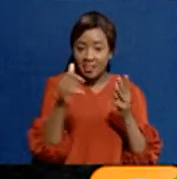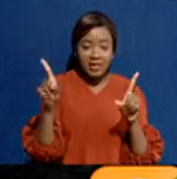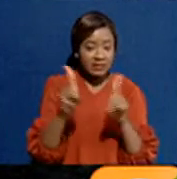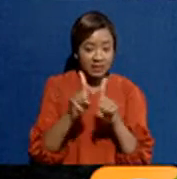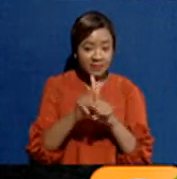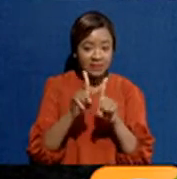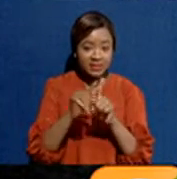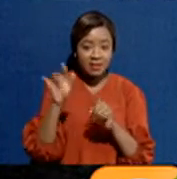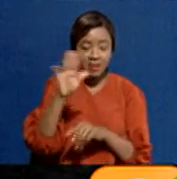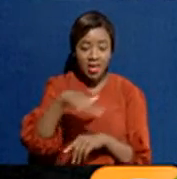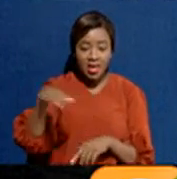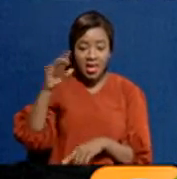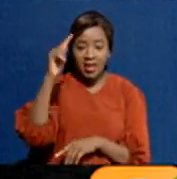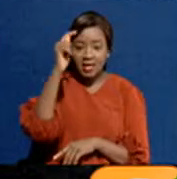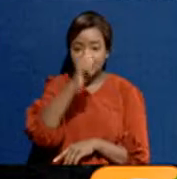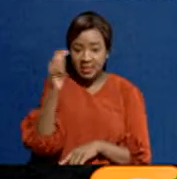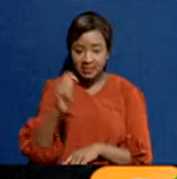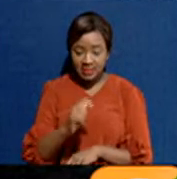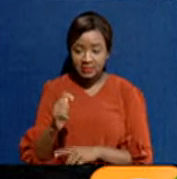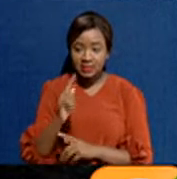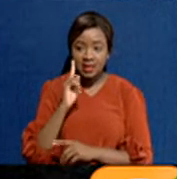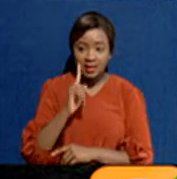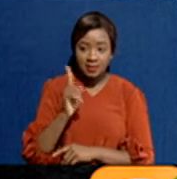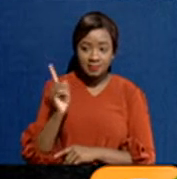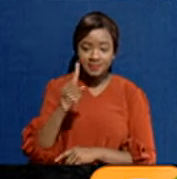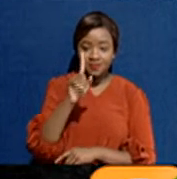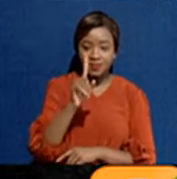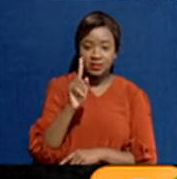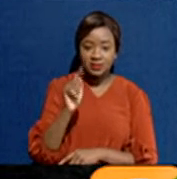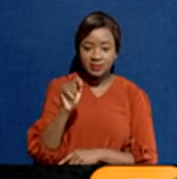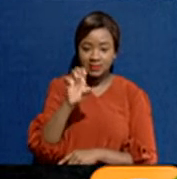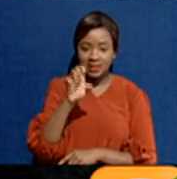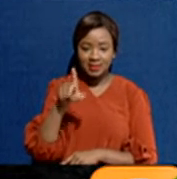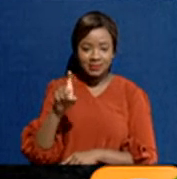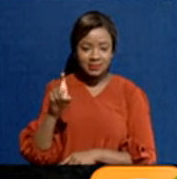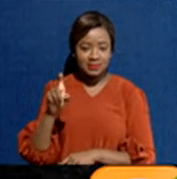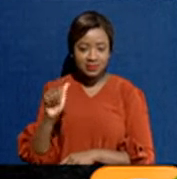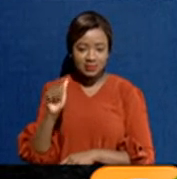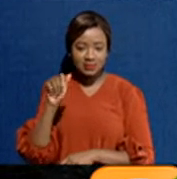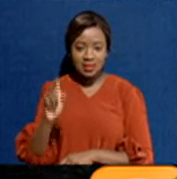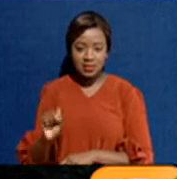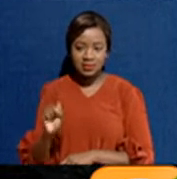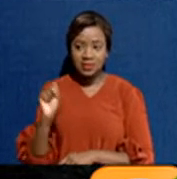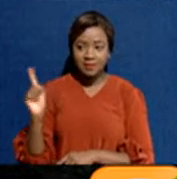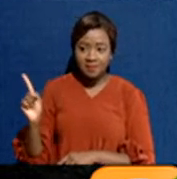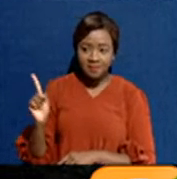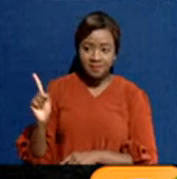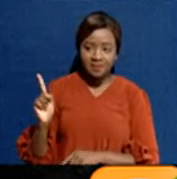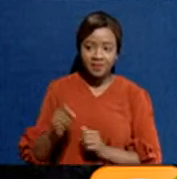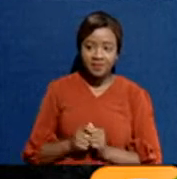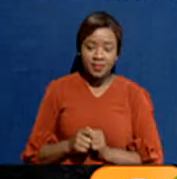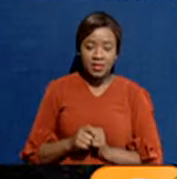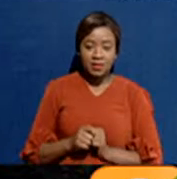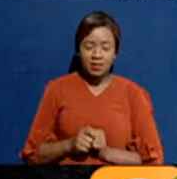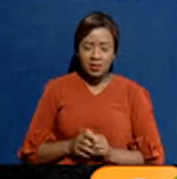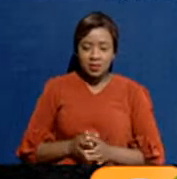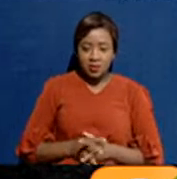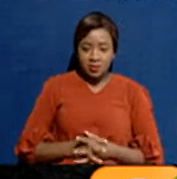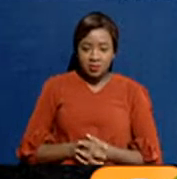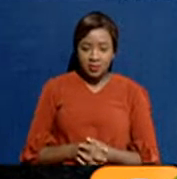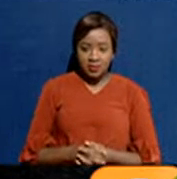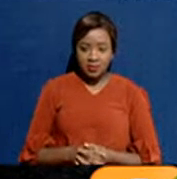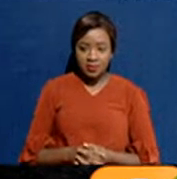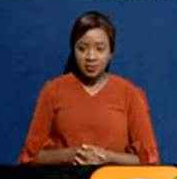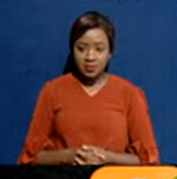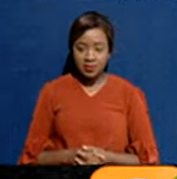not take it to the United States, Texas, 1993, 76 members of a sect in Waco, this is in Texas, including 20 children,